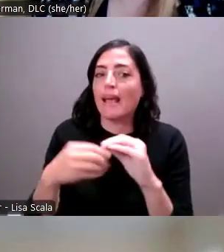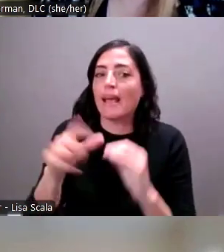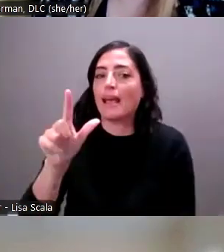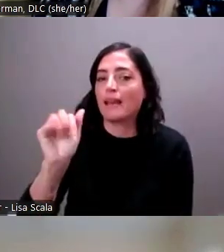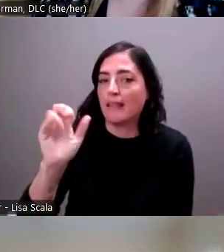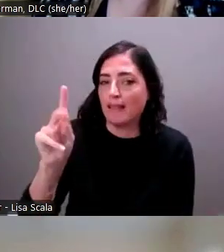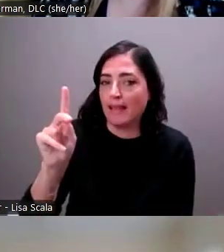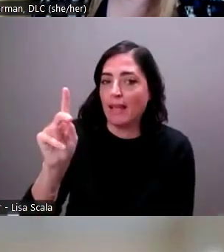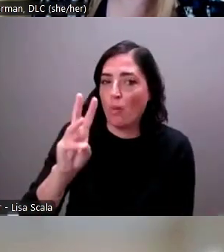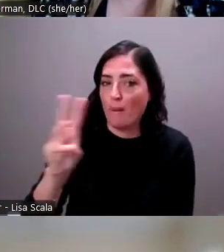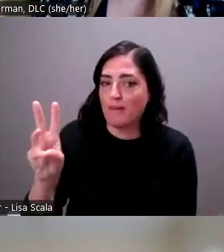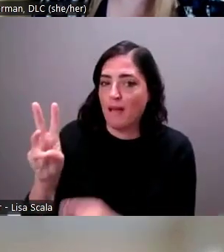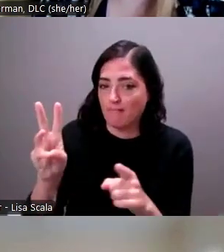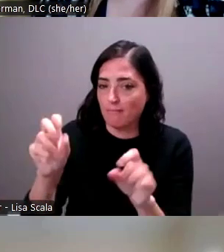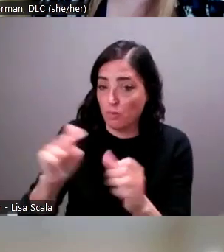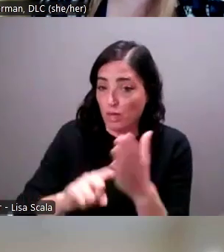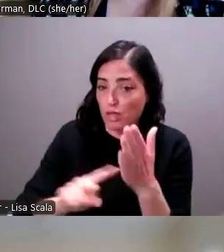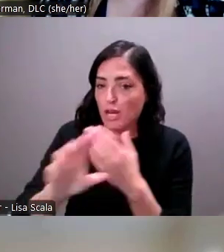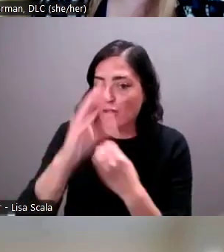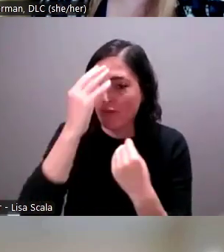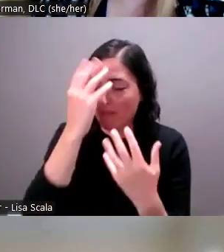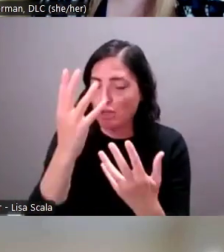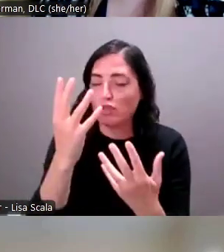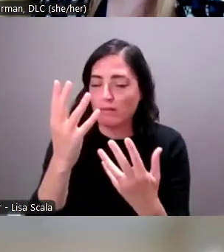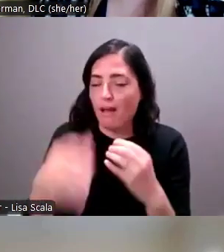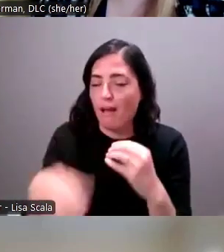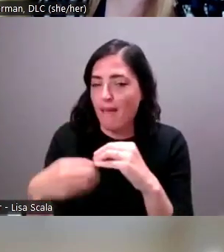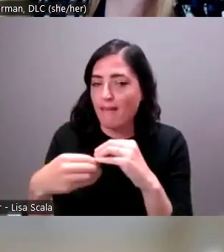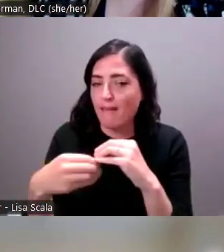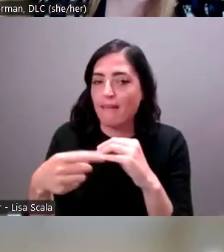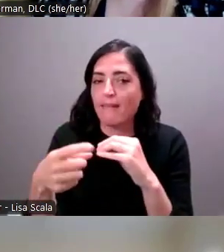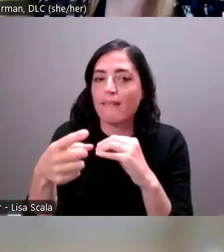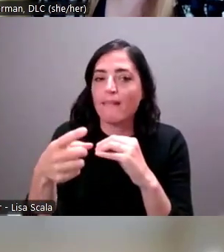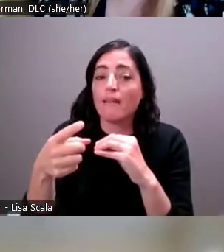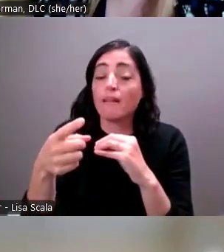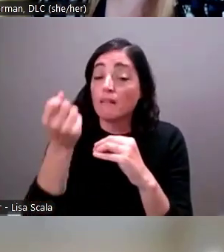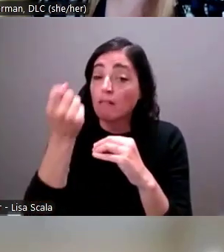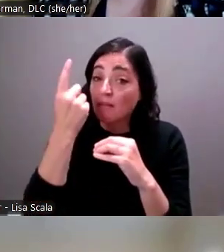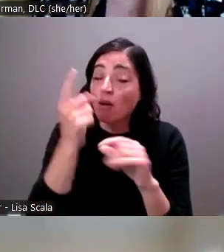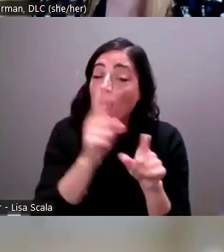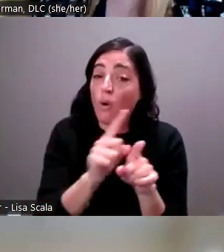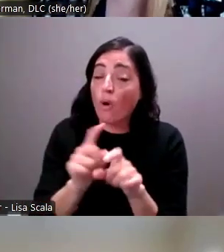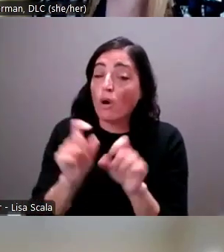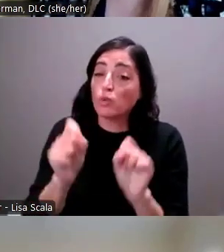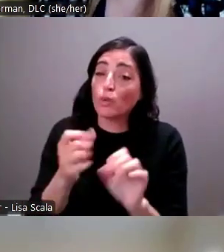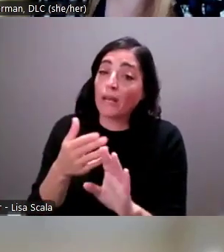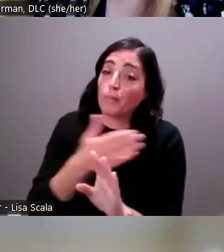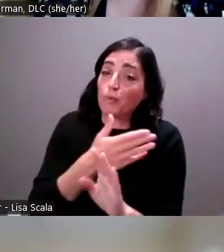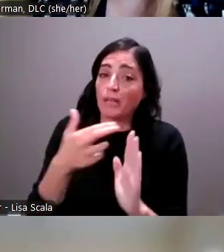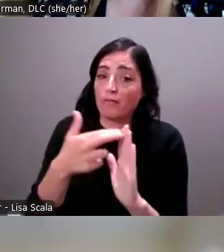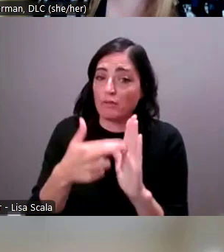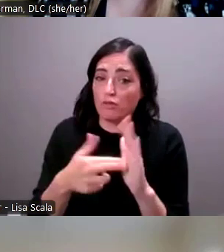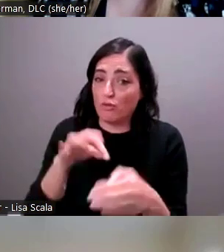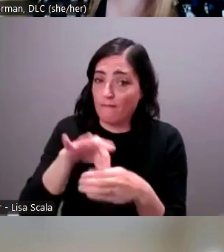the website where you can check that information again. And note that you can also pre-register to vote if